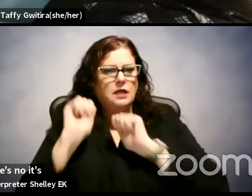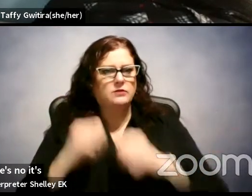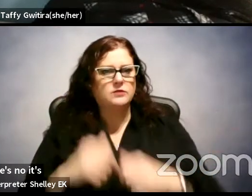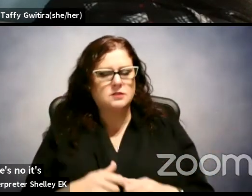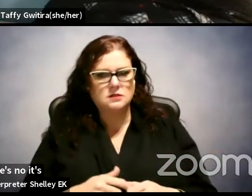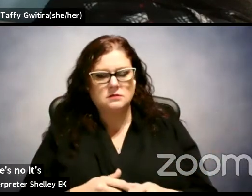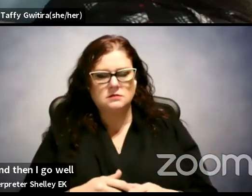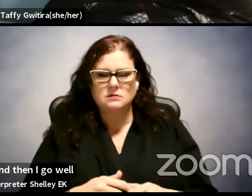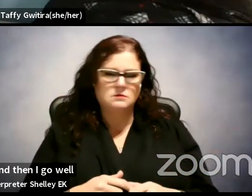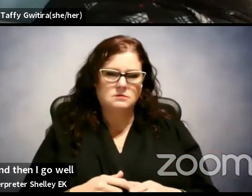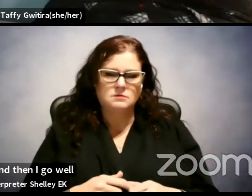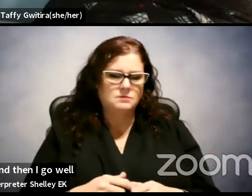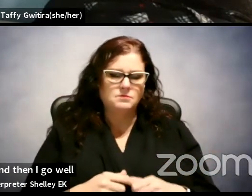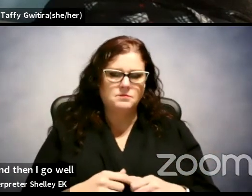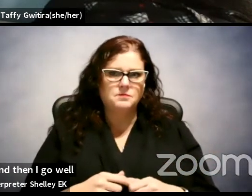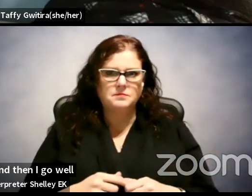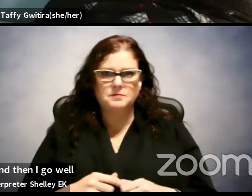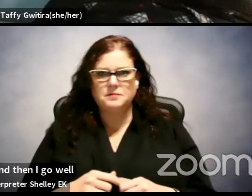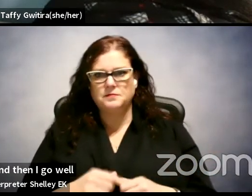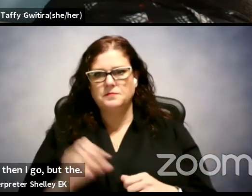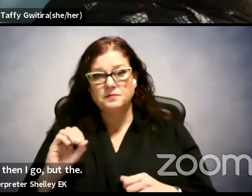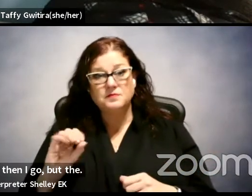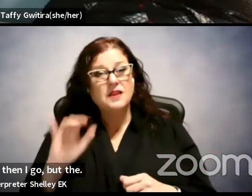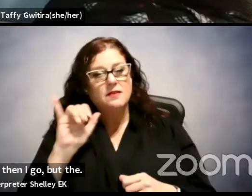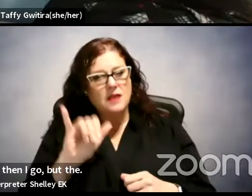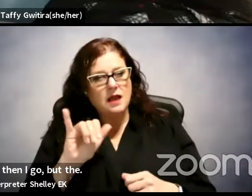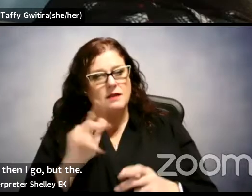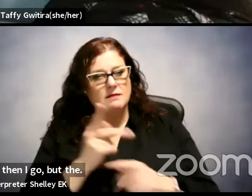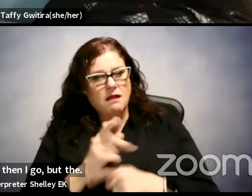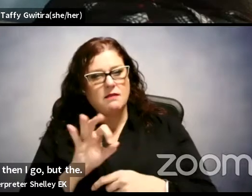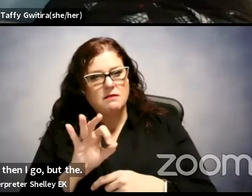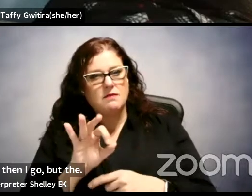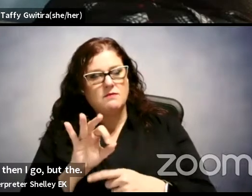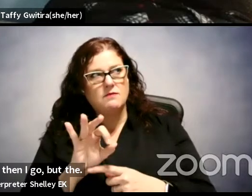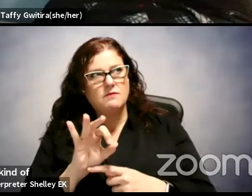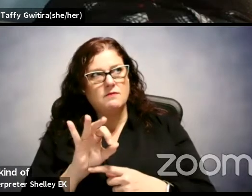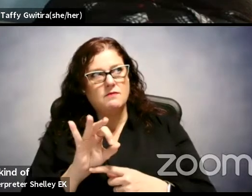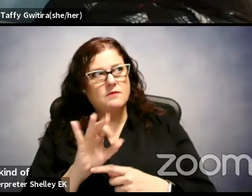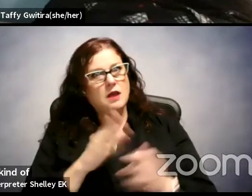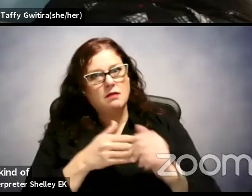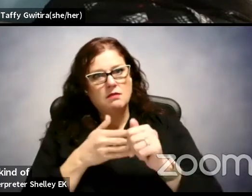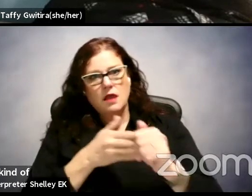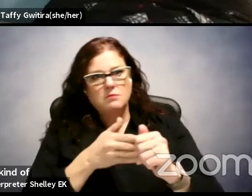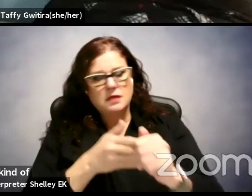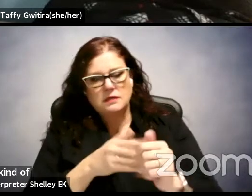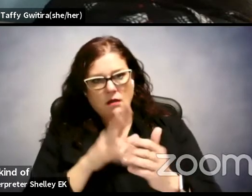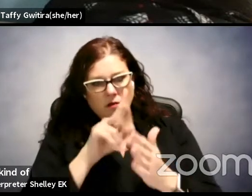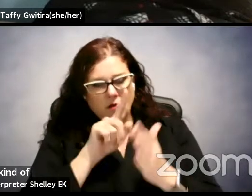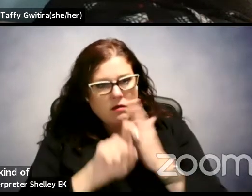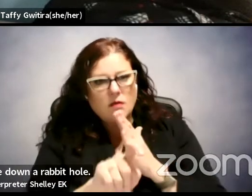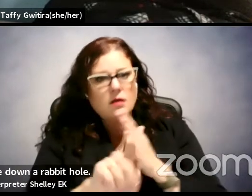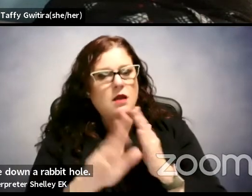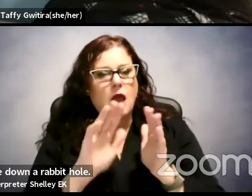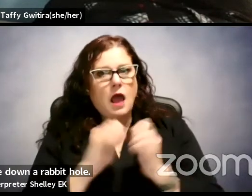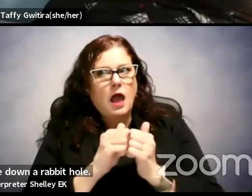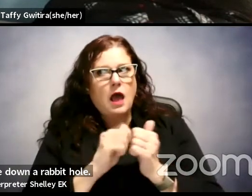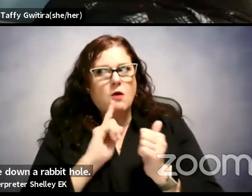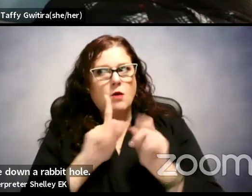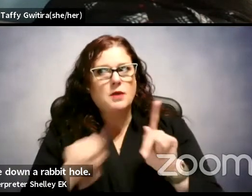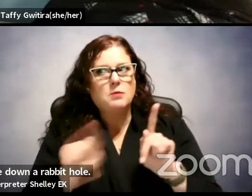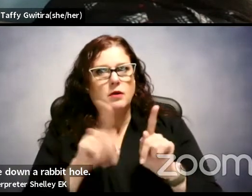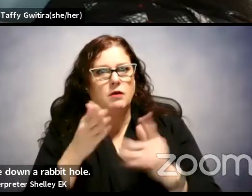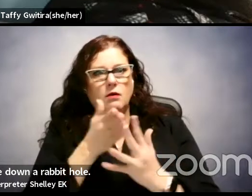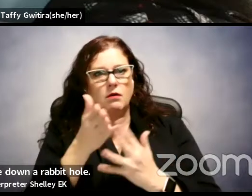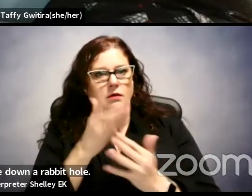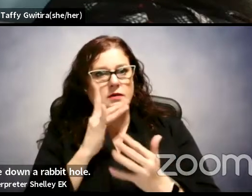But so that kind of led me down a rabbit hole of, okay, well, how are people navigating the